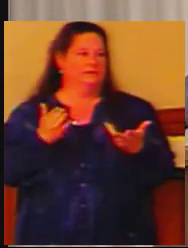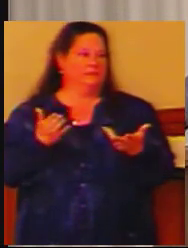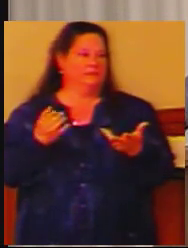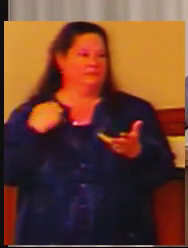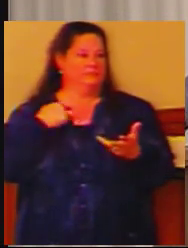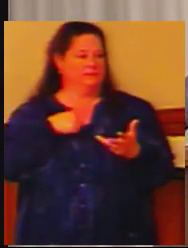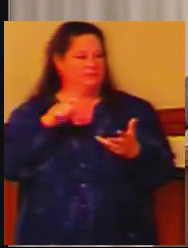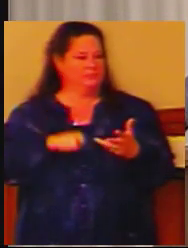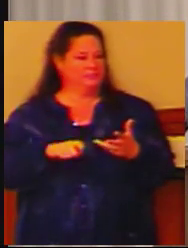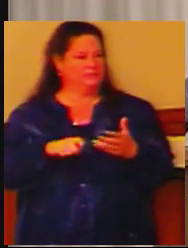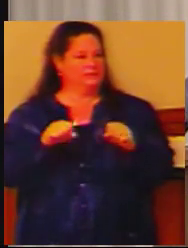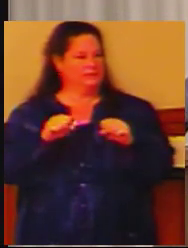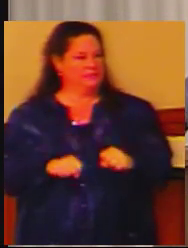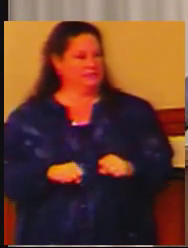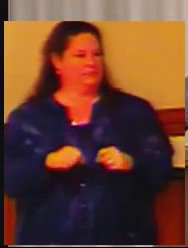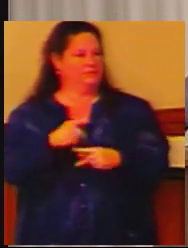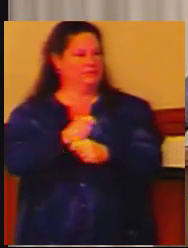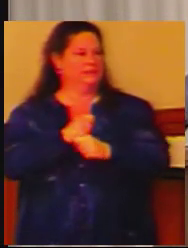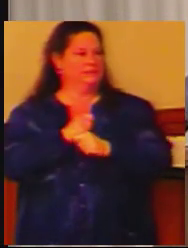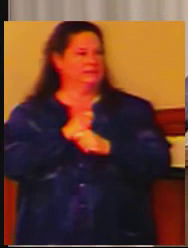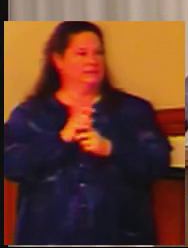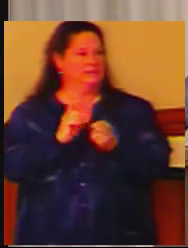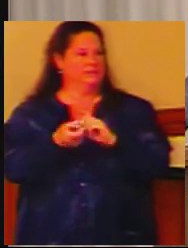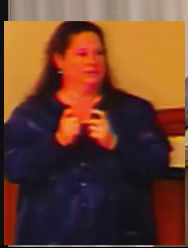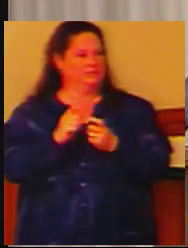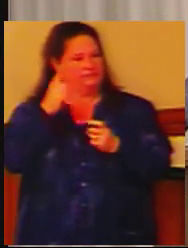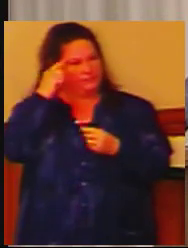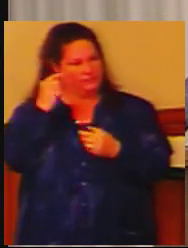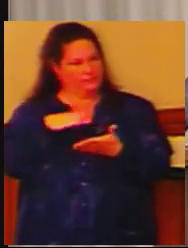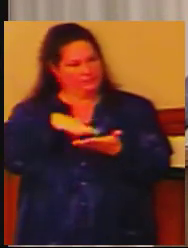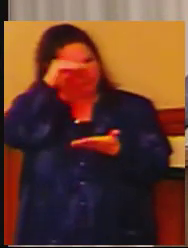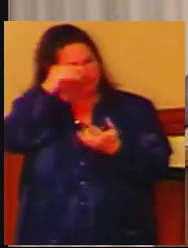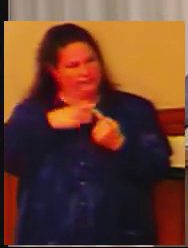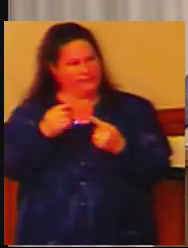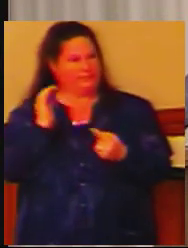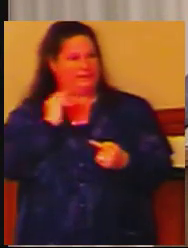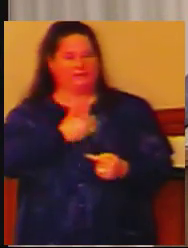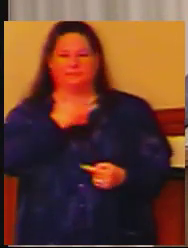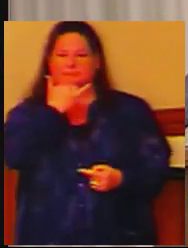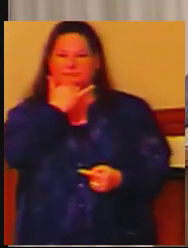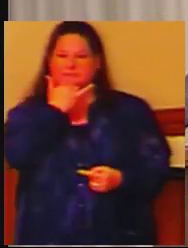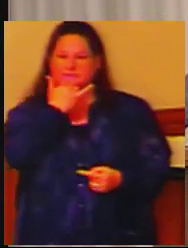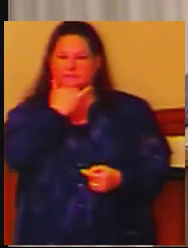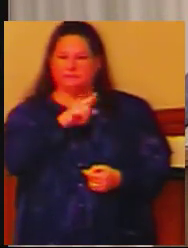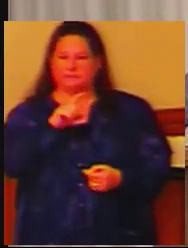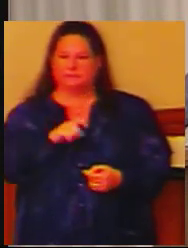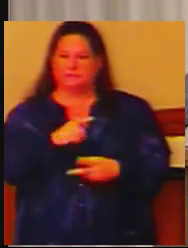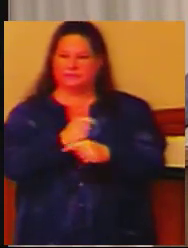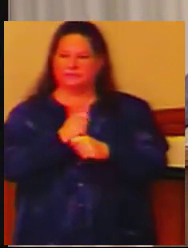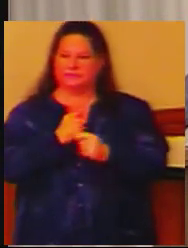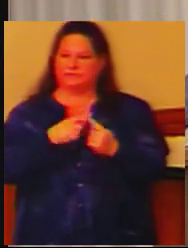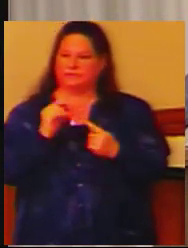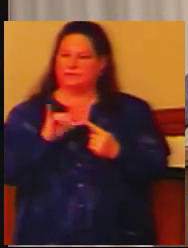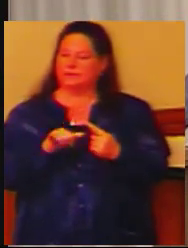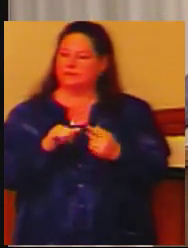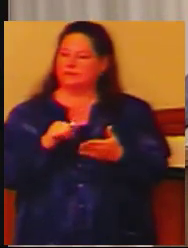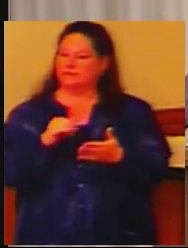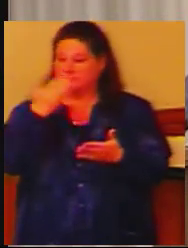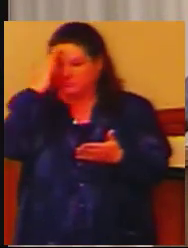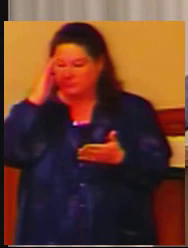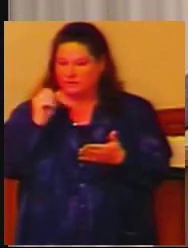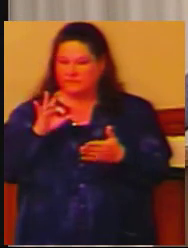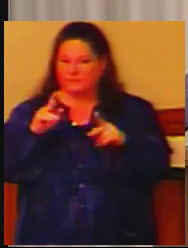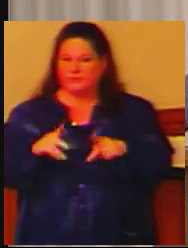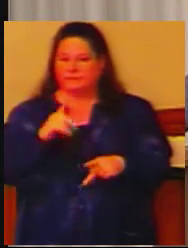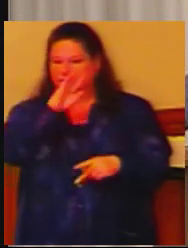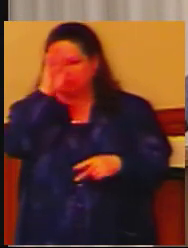we must be able to take correction to learn from our mistakes. That's the big thing you want to take away from that. And we're not going to know unless somebody corrects us,